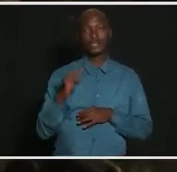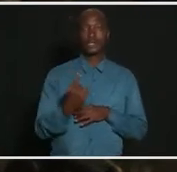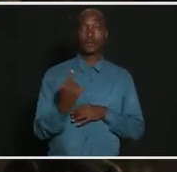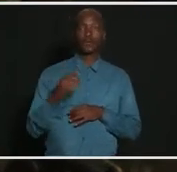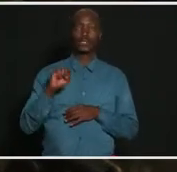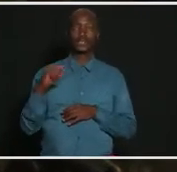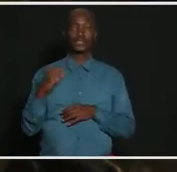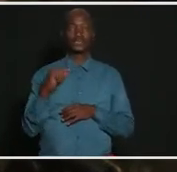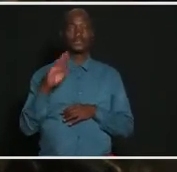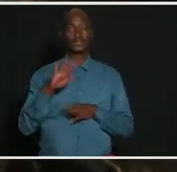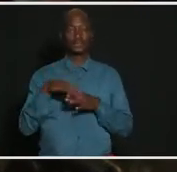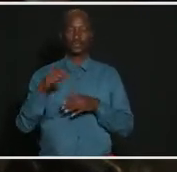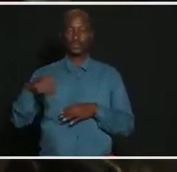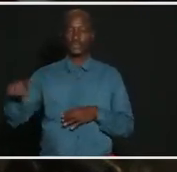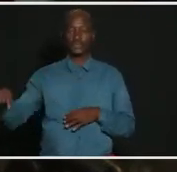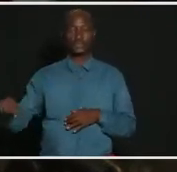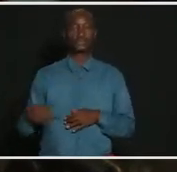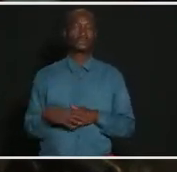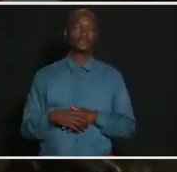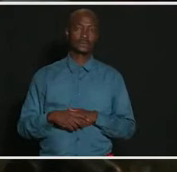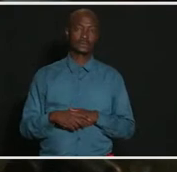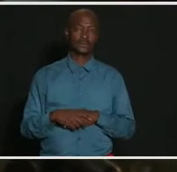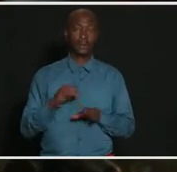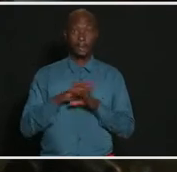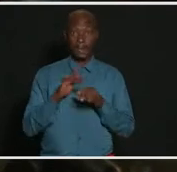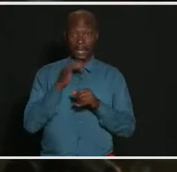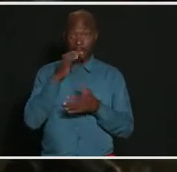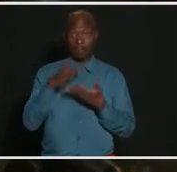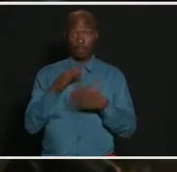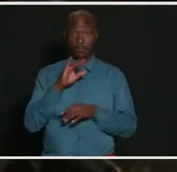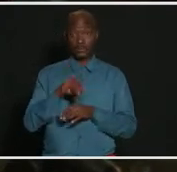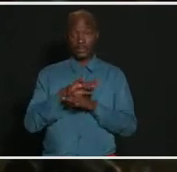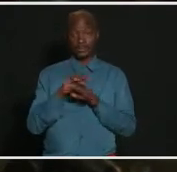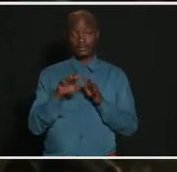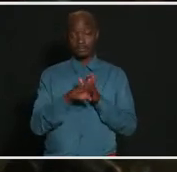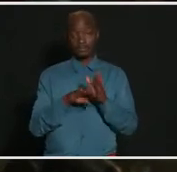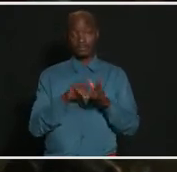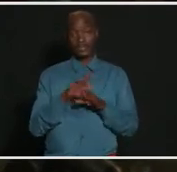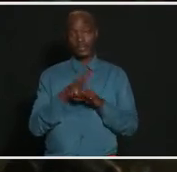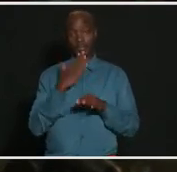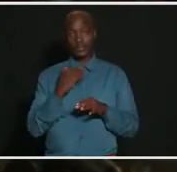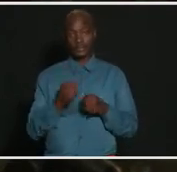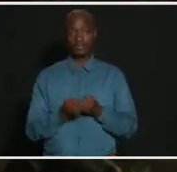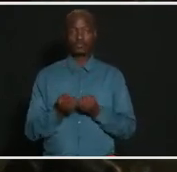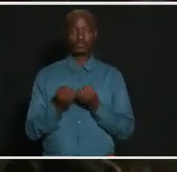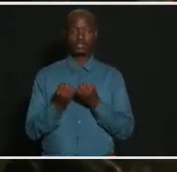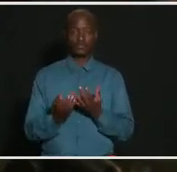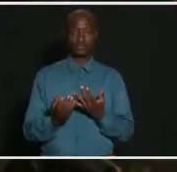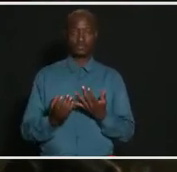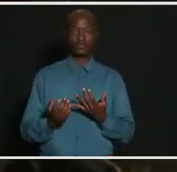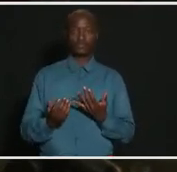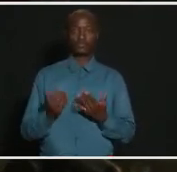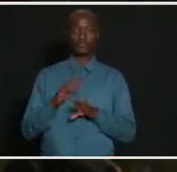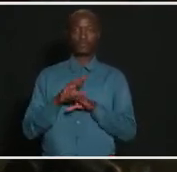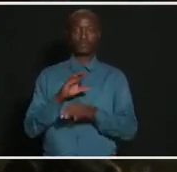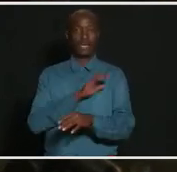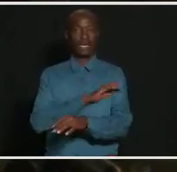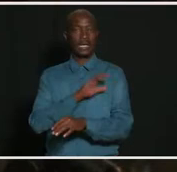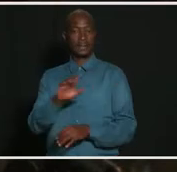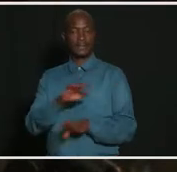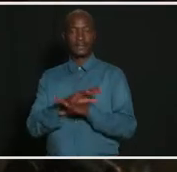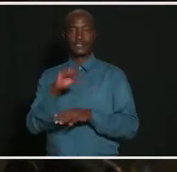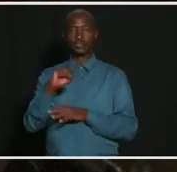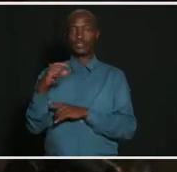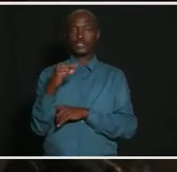SCP for signatures so I propose that the pl six to provide capacitation of